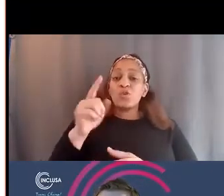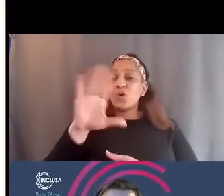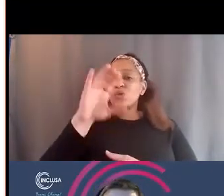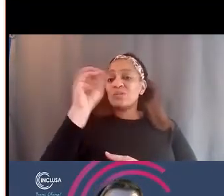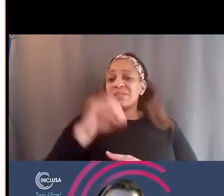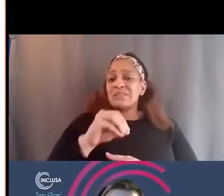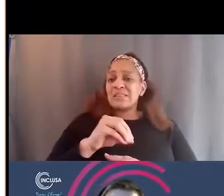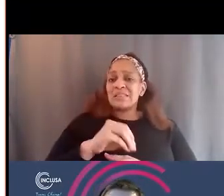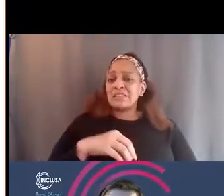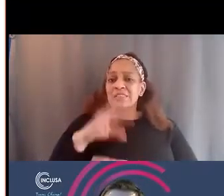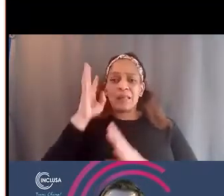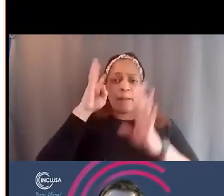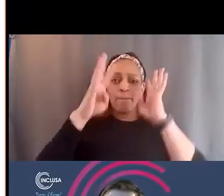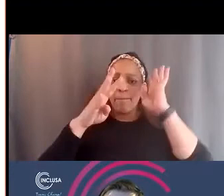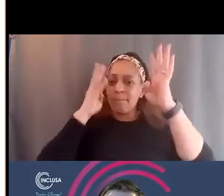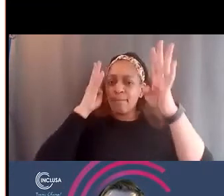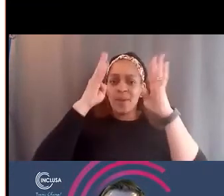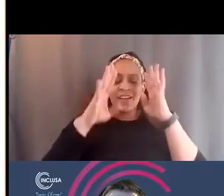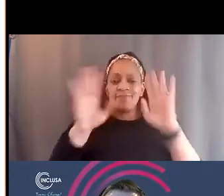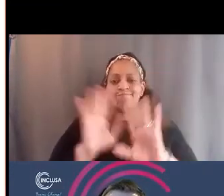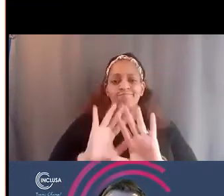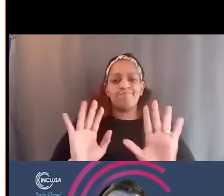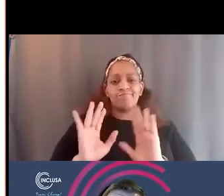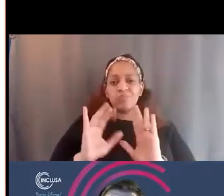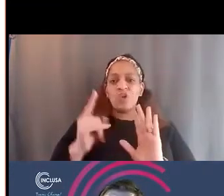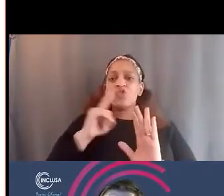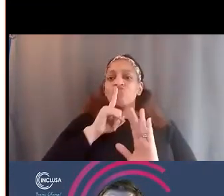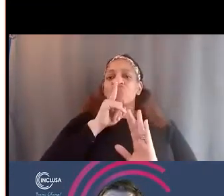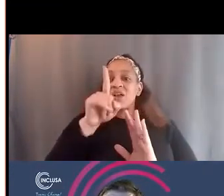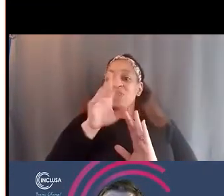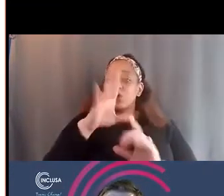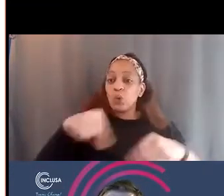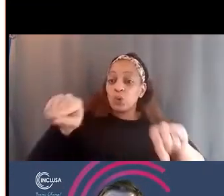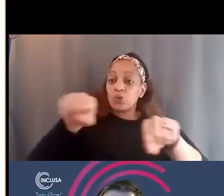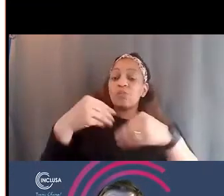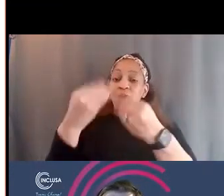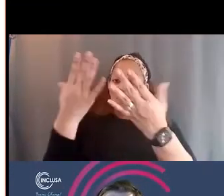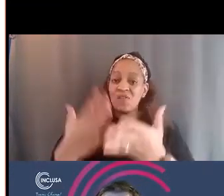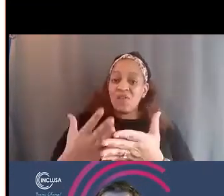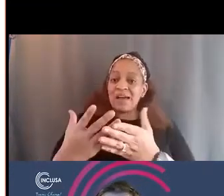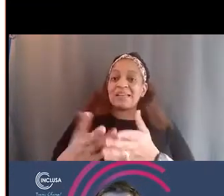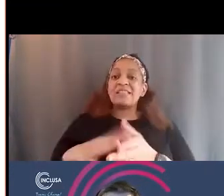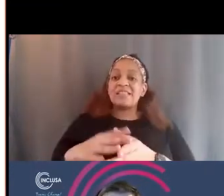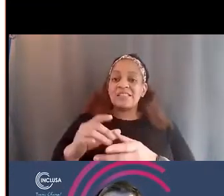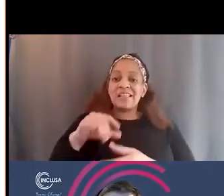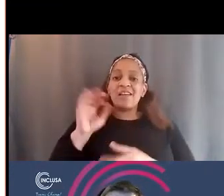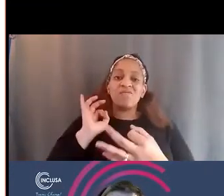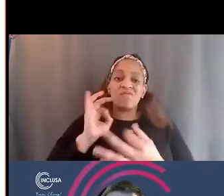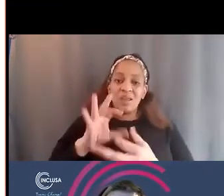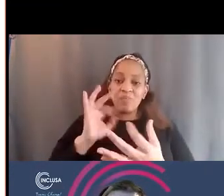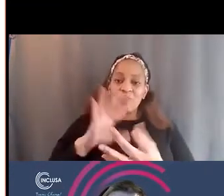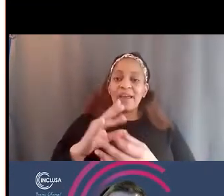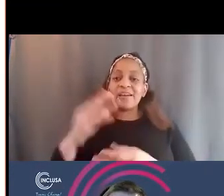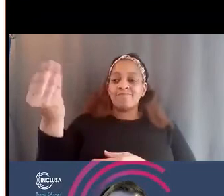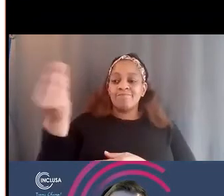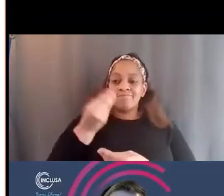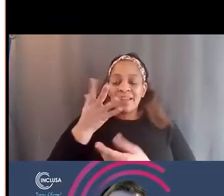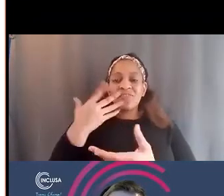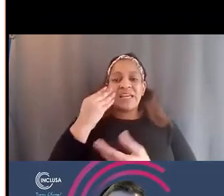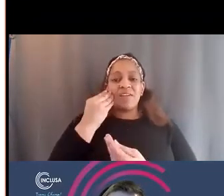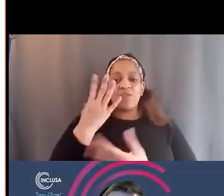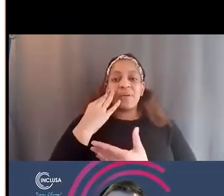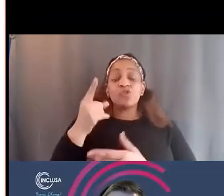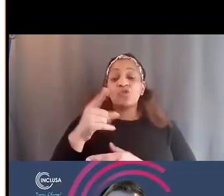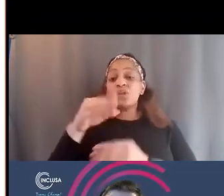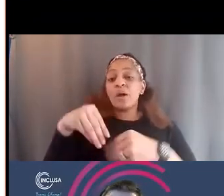of really engaged process with providers and them reporting what they're experiencing. And so providers the percentage was